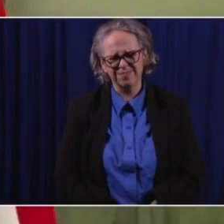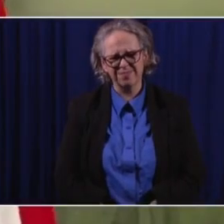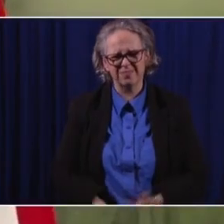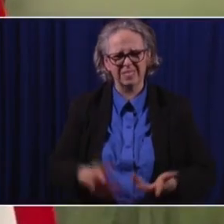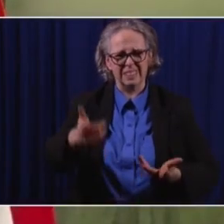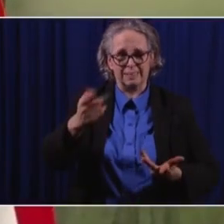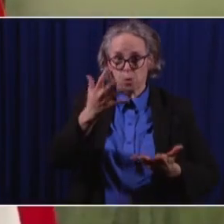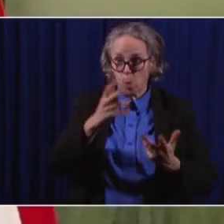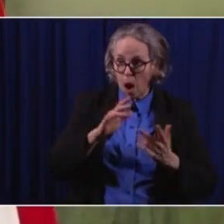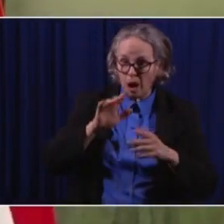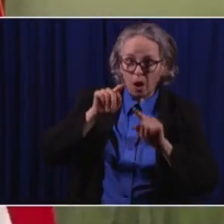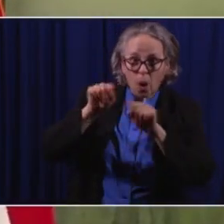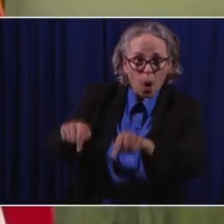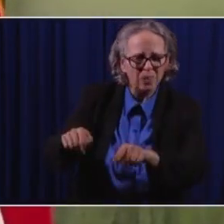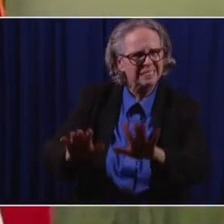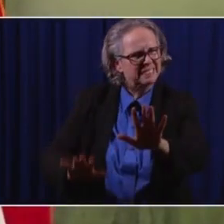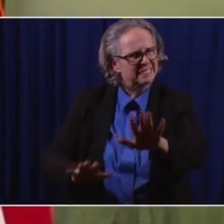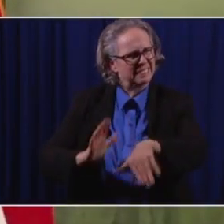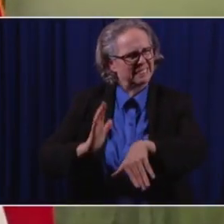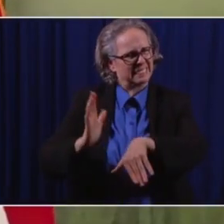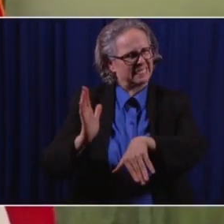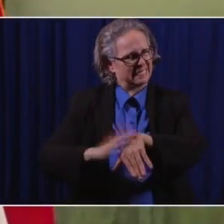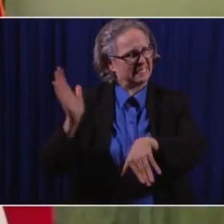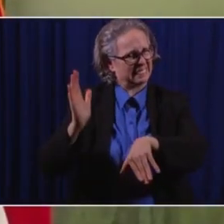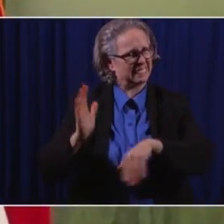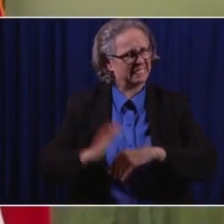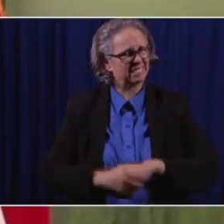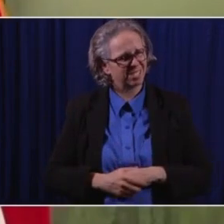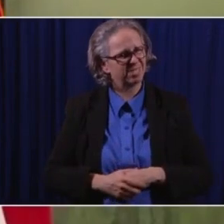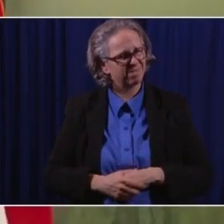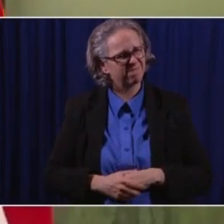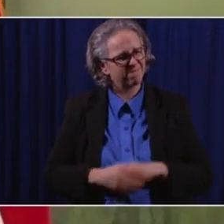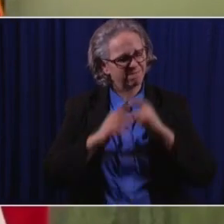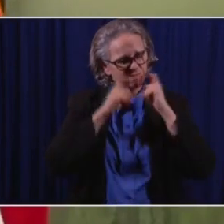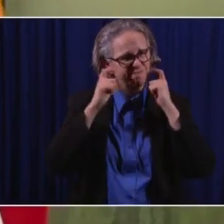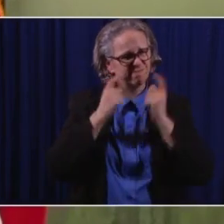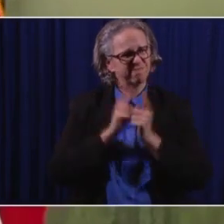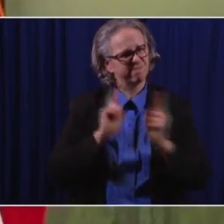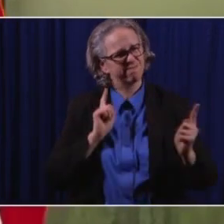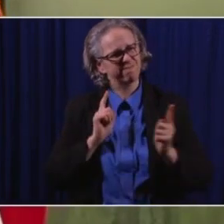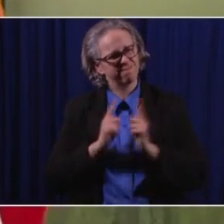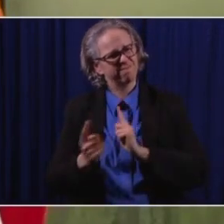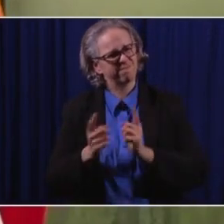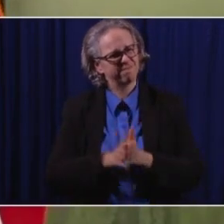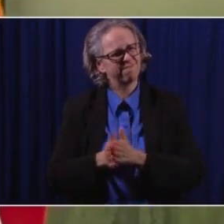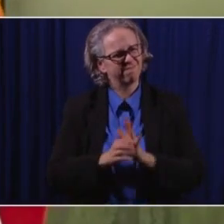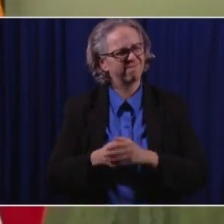the counties that we're particularly most concerned about.